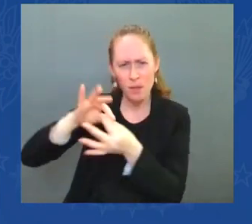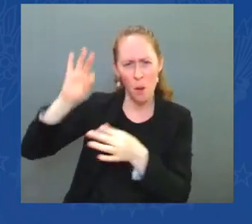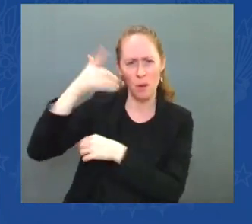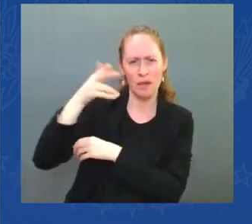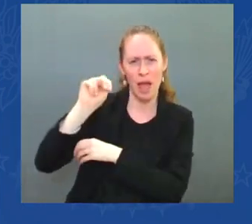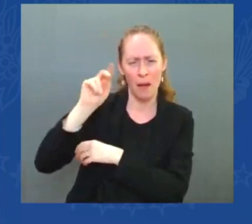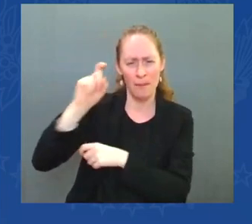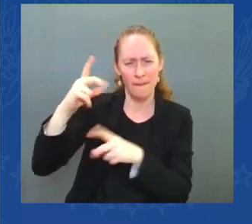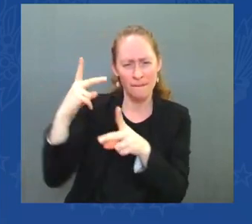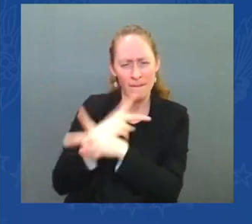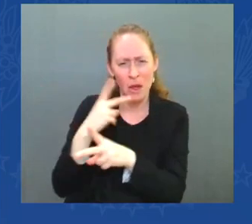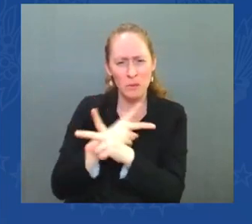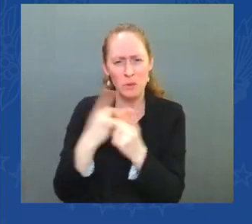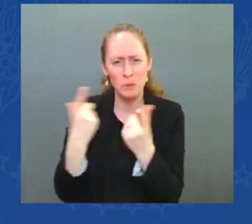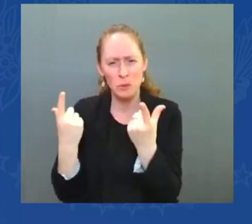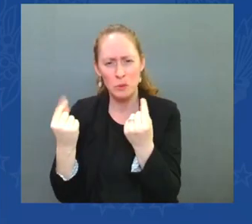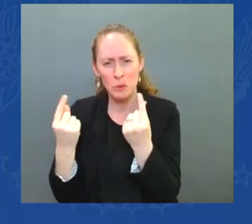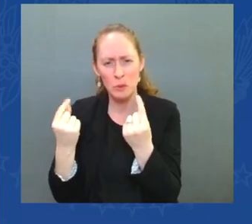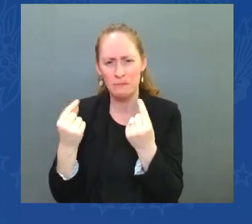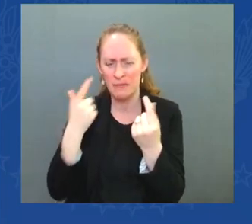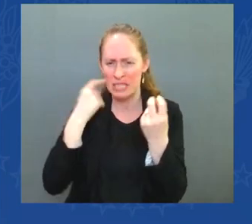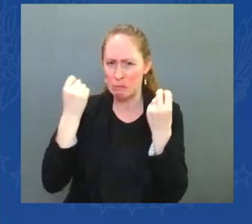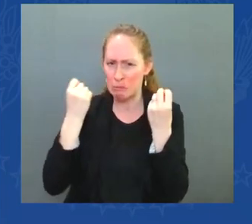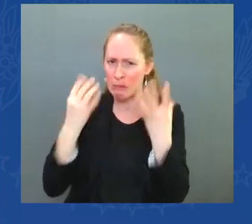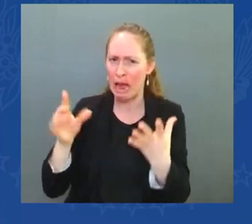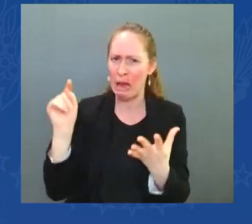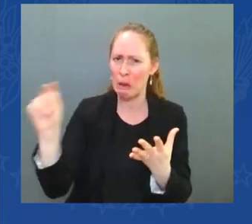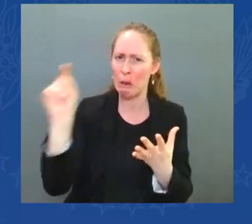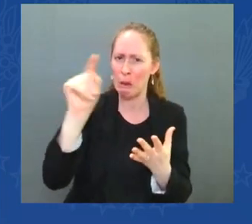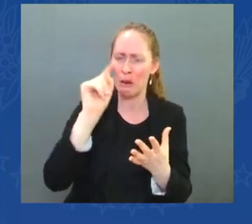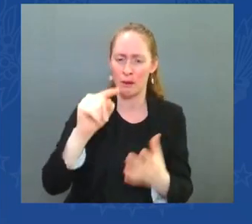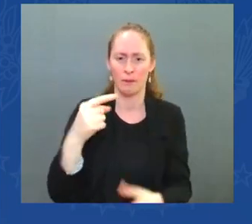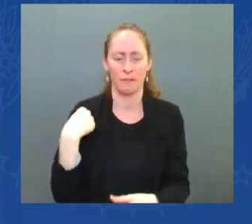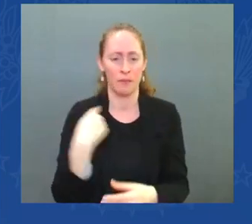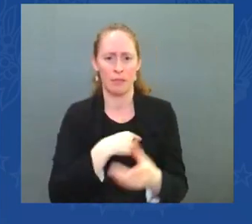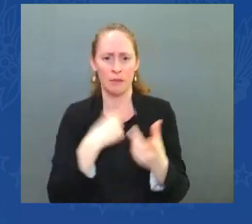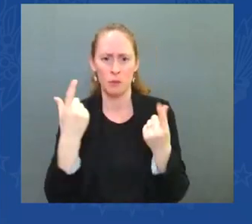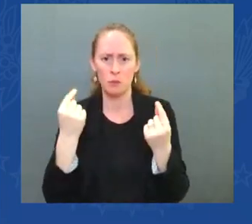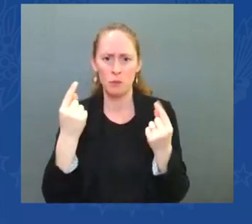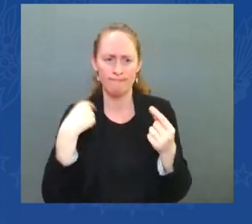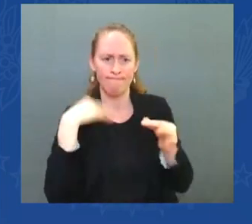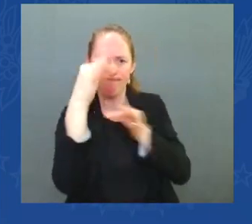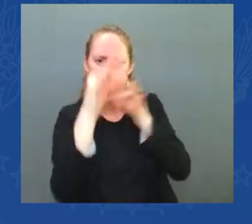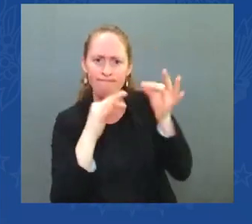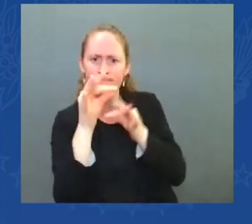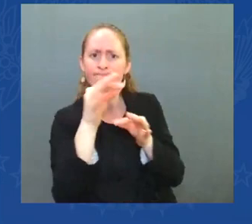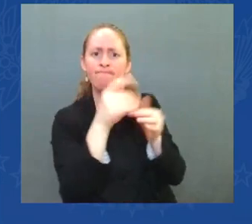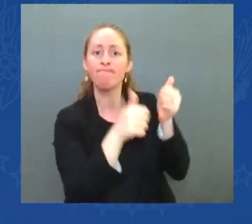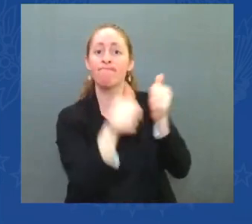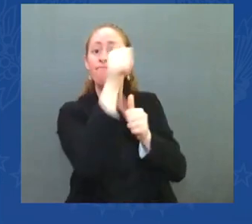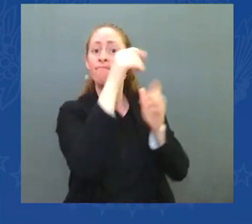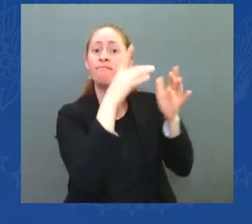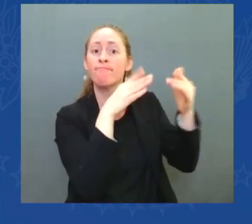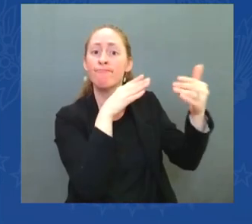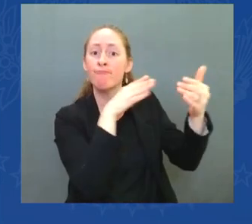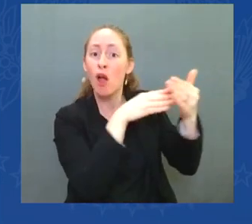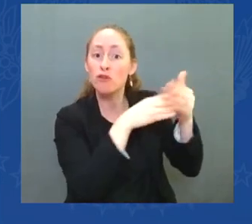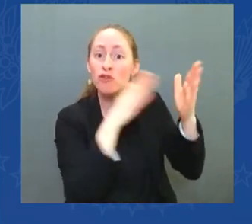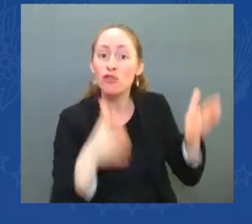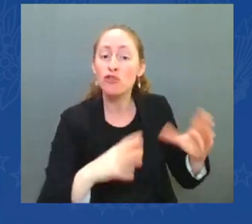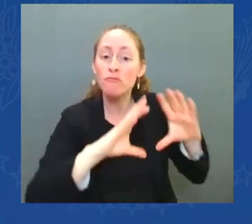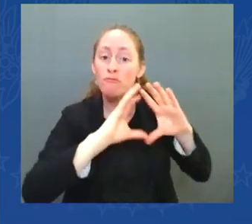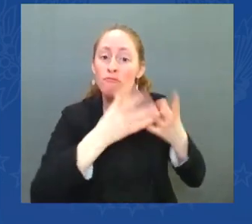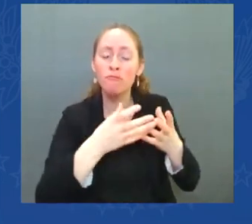teaching investigators and prosecutors best practices how to build these cases and assigning a coordinator in each of the